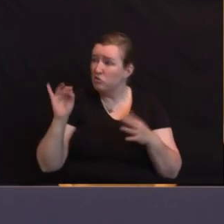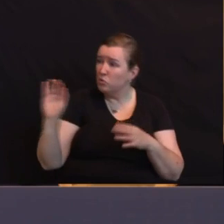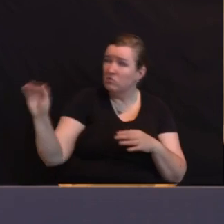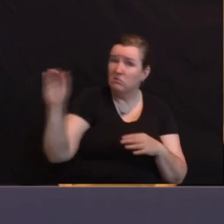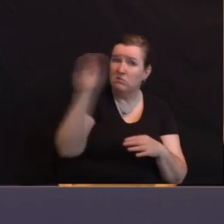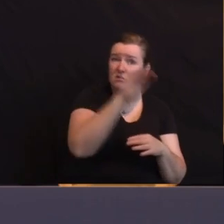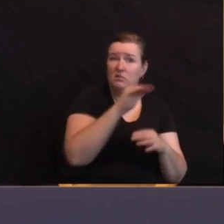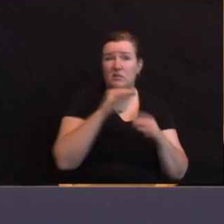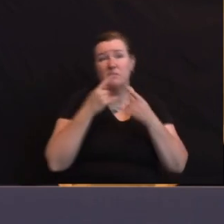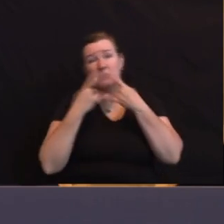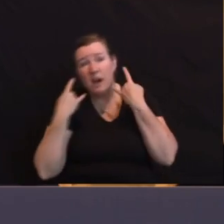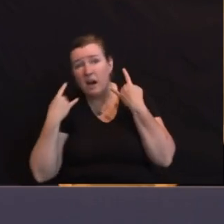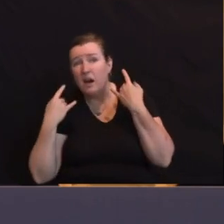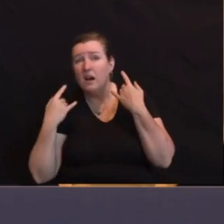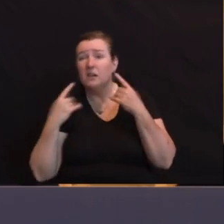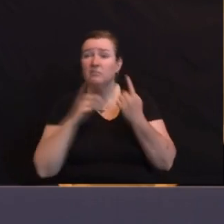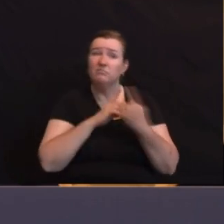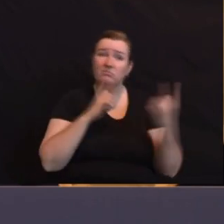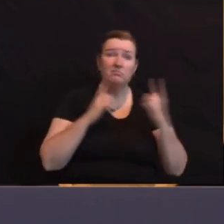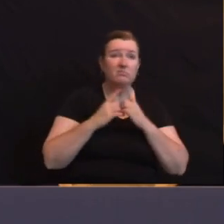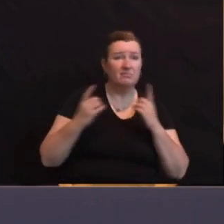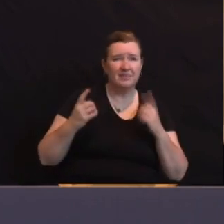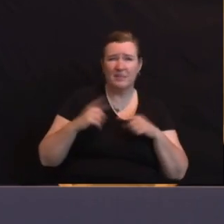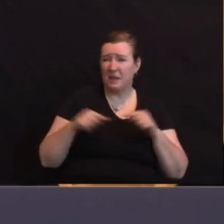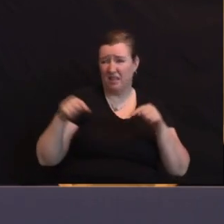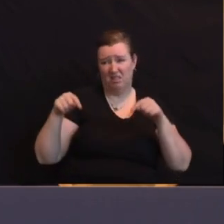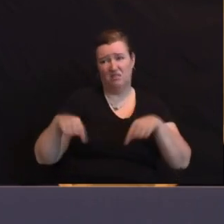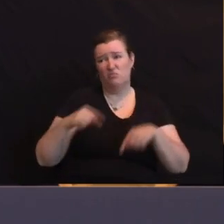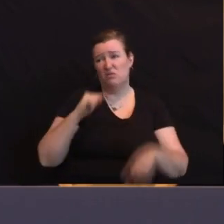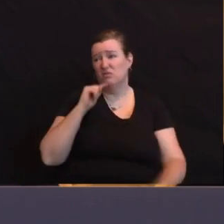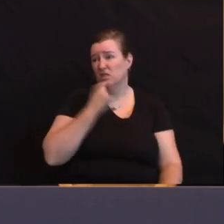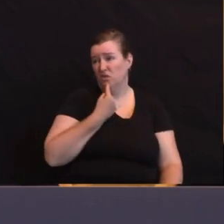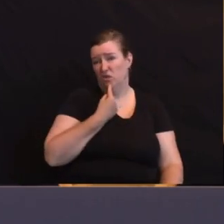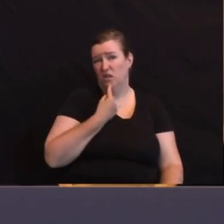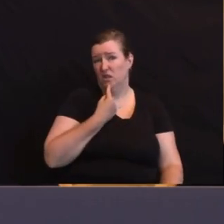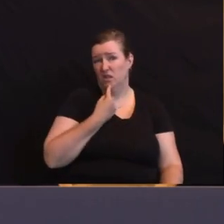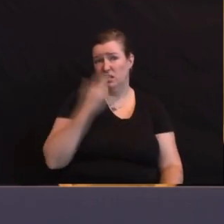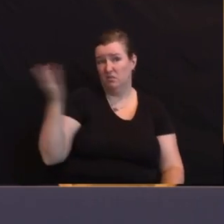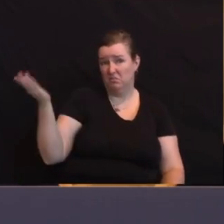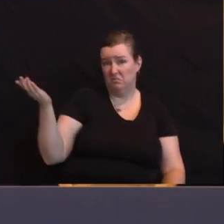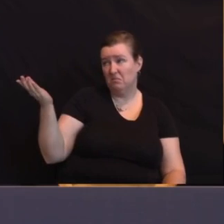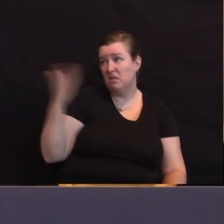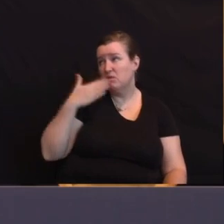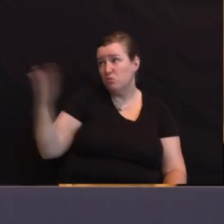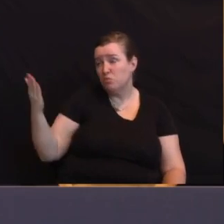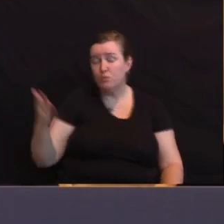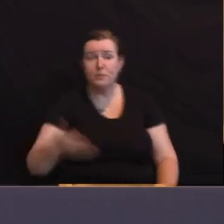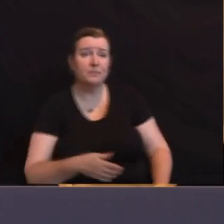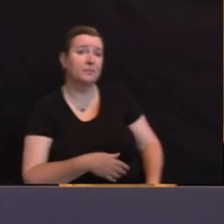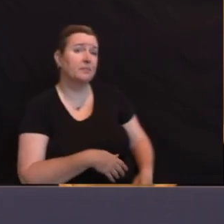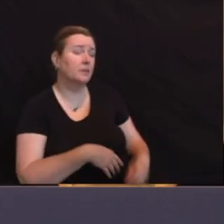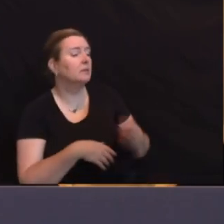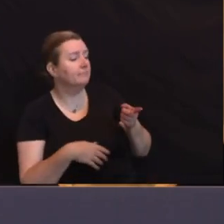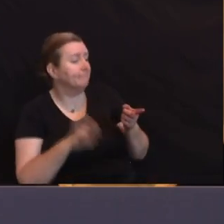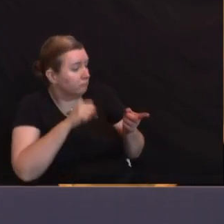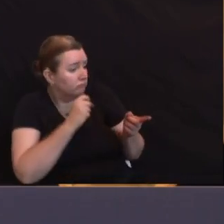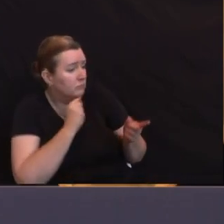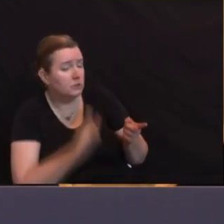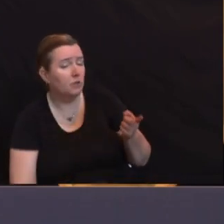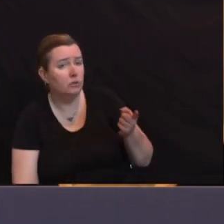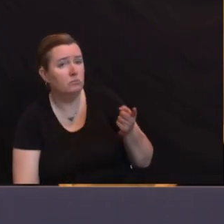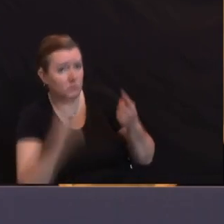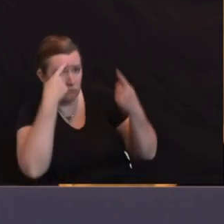distance. I mean, this is getting serious now here. Thank you. Yeah, it is. I mean, it's hard to argue with any of that. I